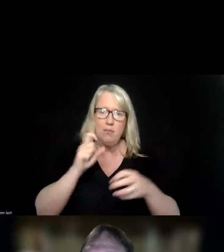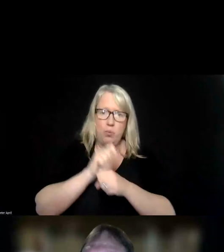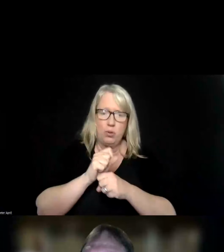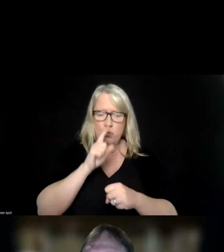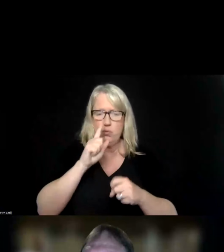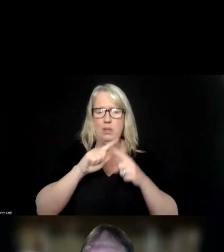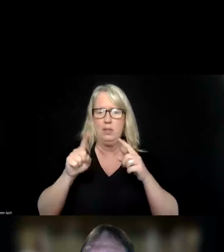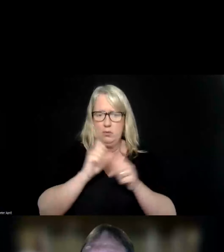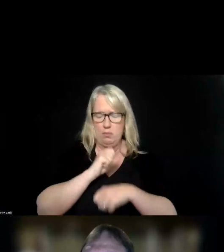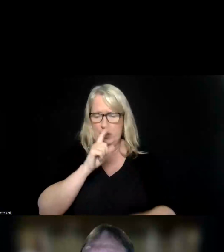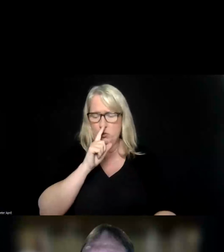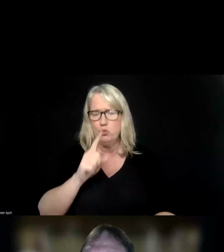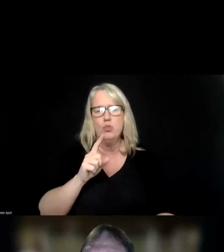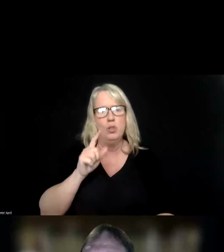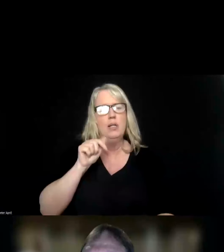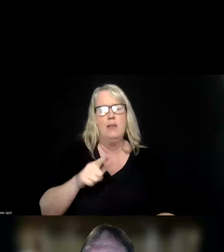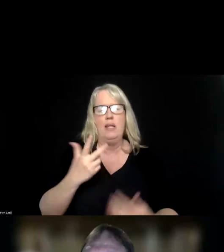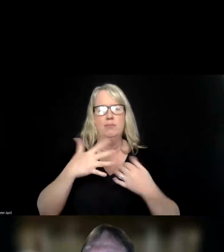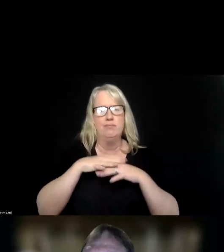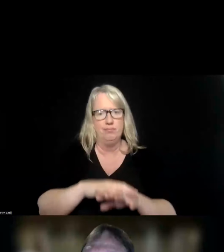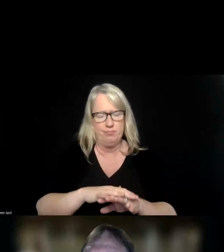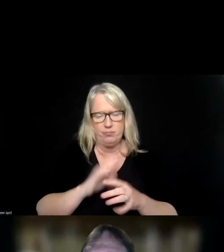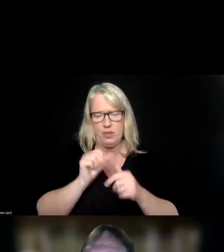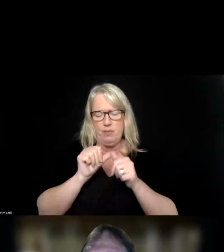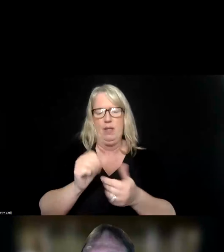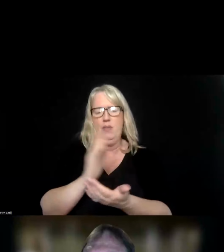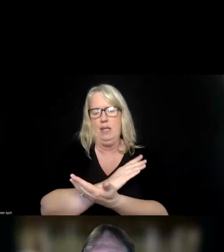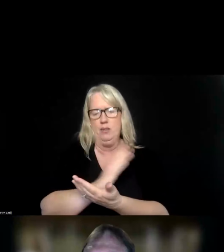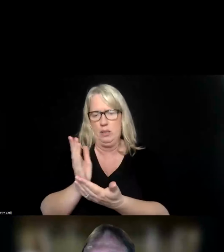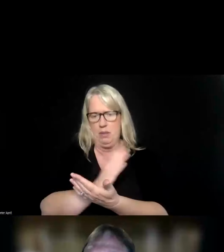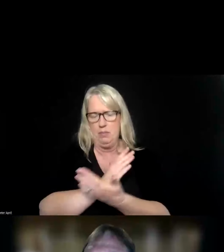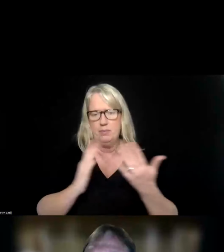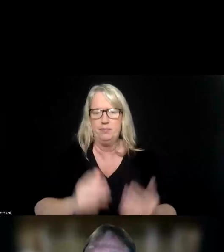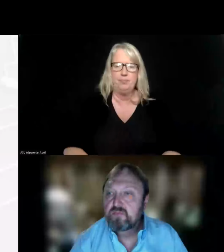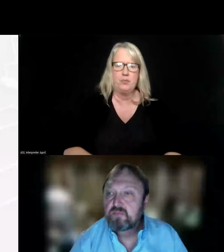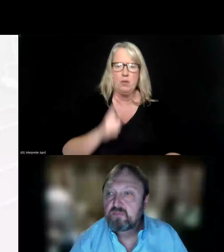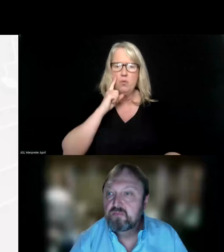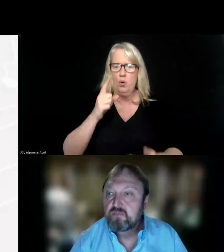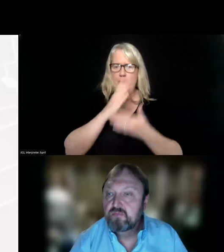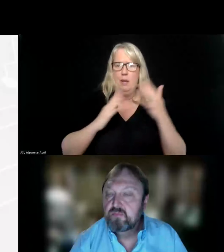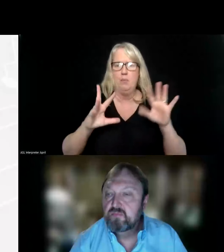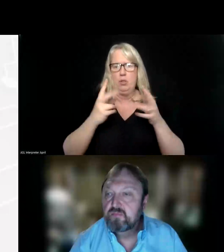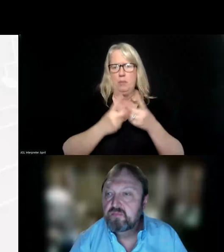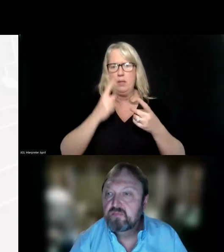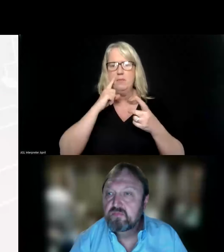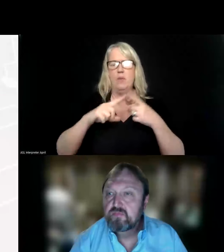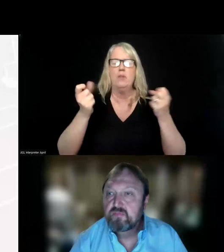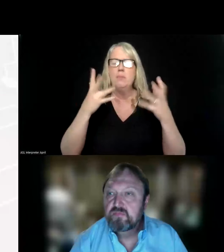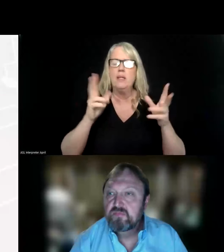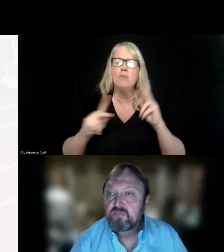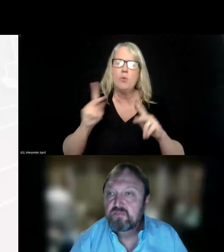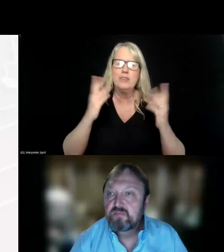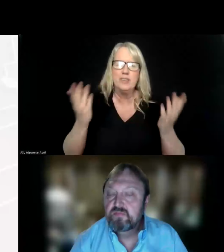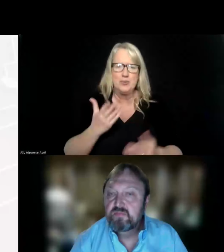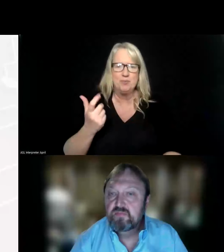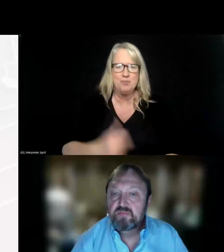that this kind of integration across the continuum is meeting the vision of many of the folks on this call. So with